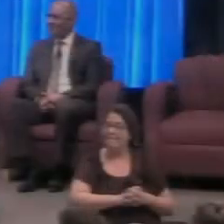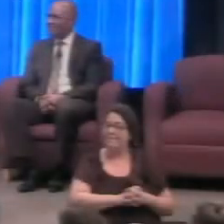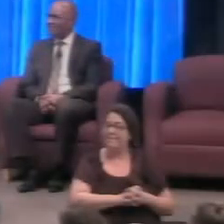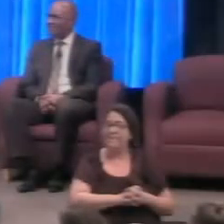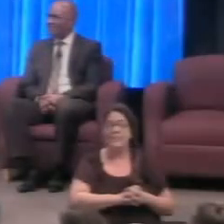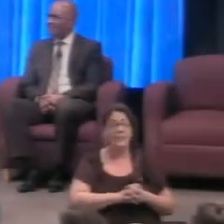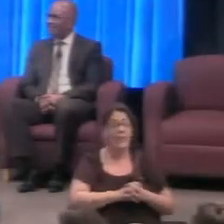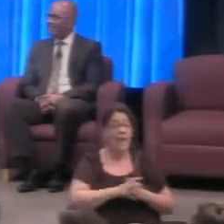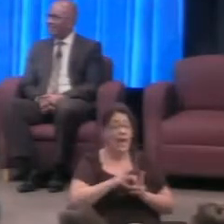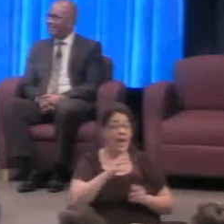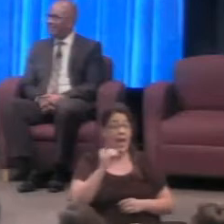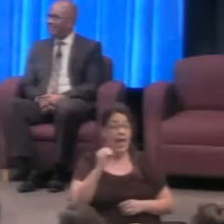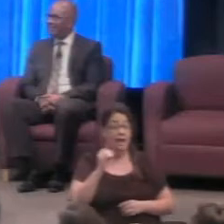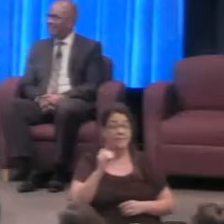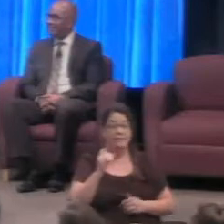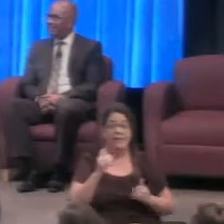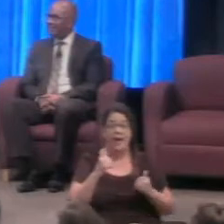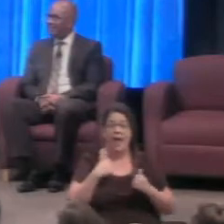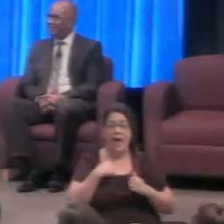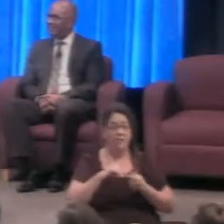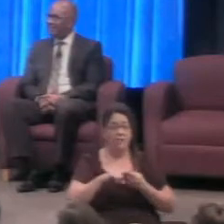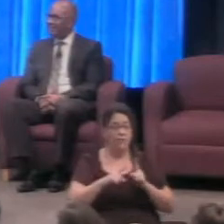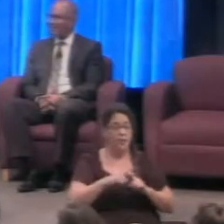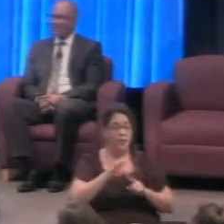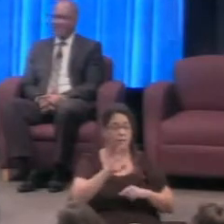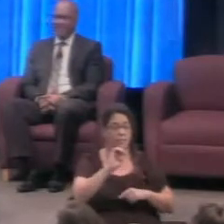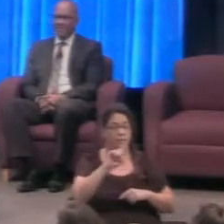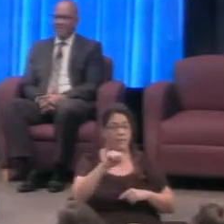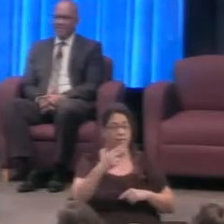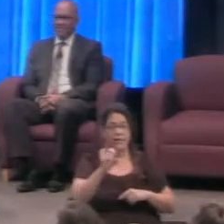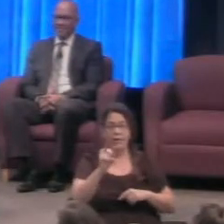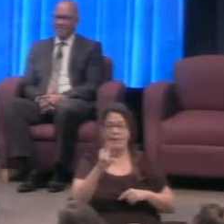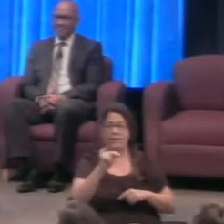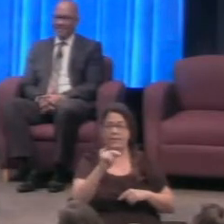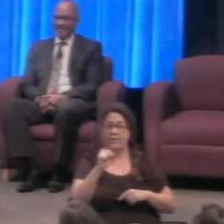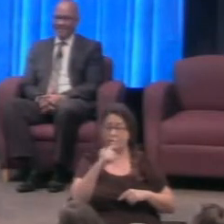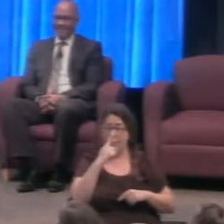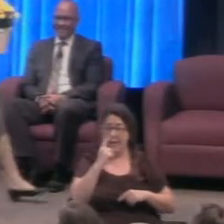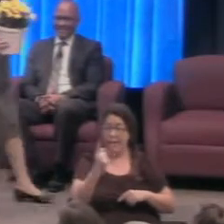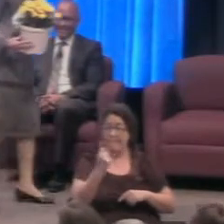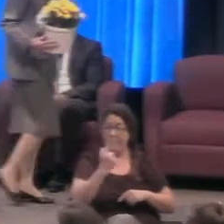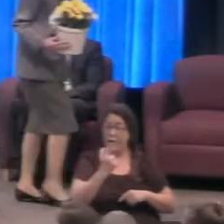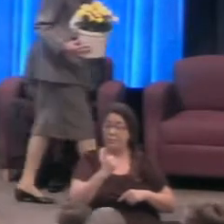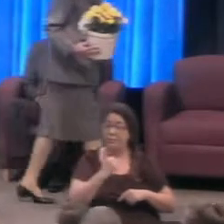And I have a friend, Beth Evans. Beth, would you come forward? And